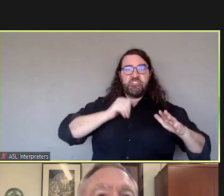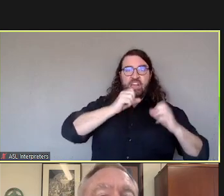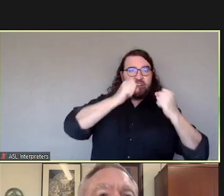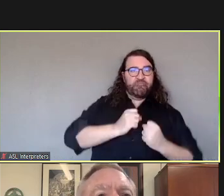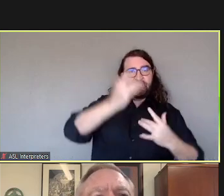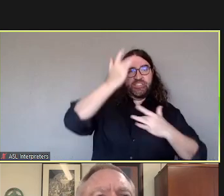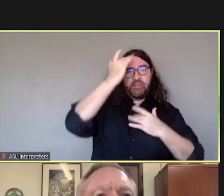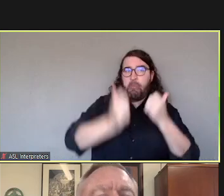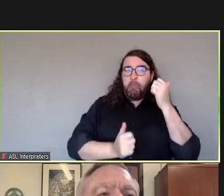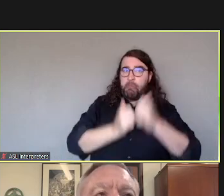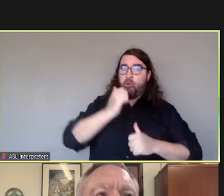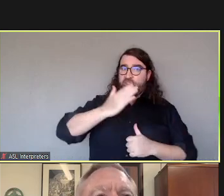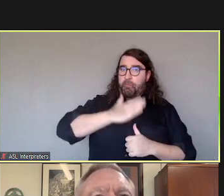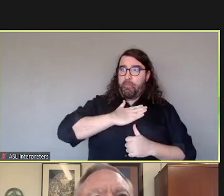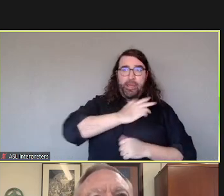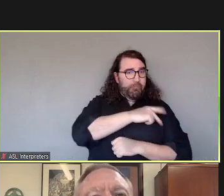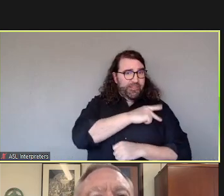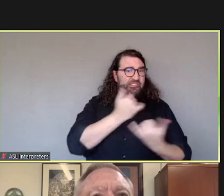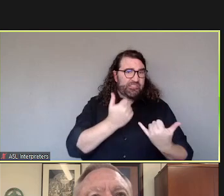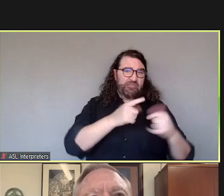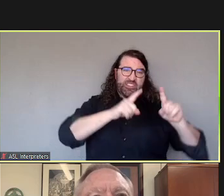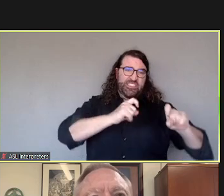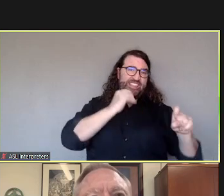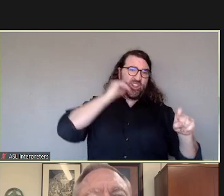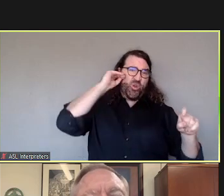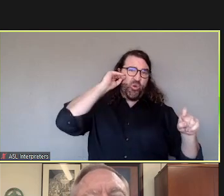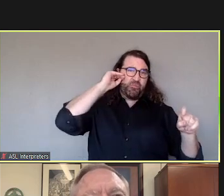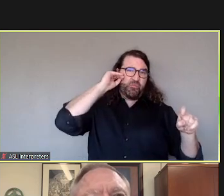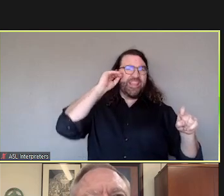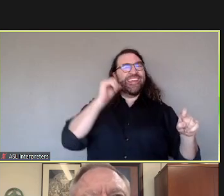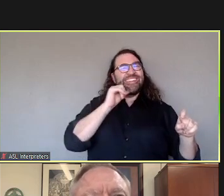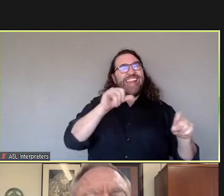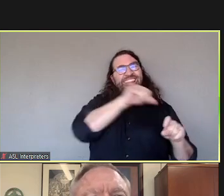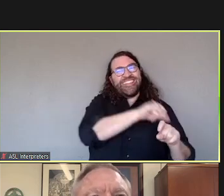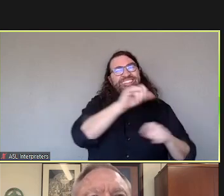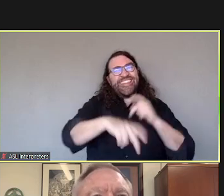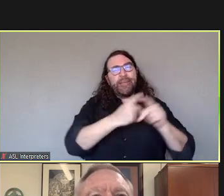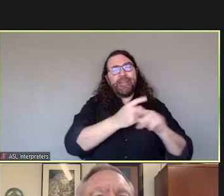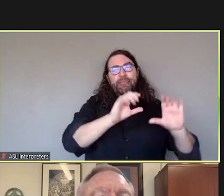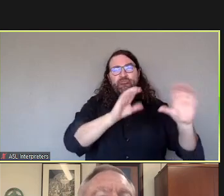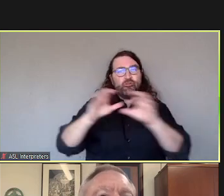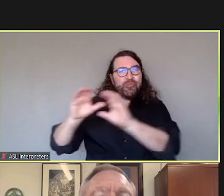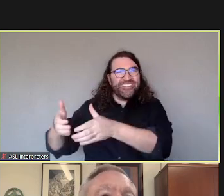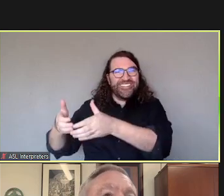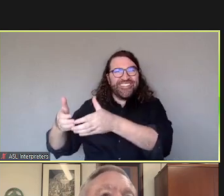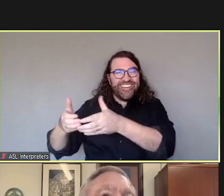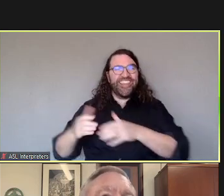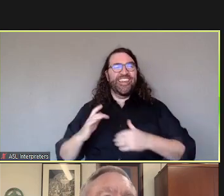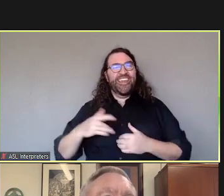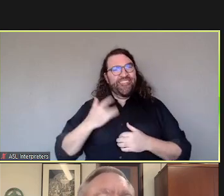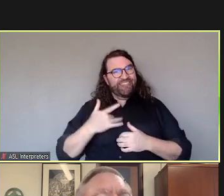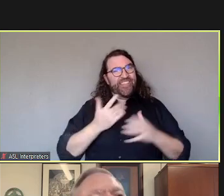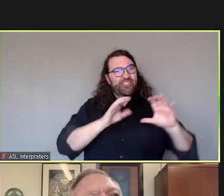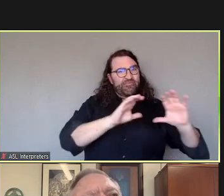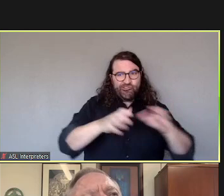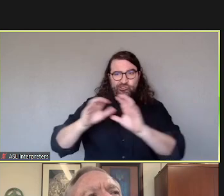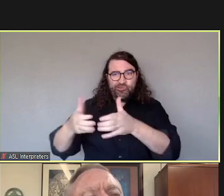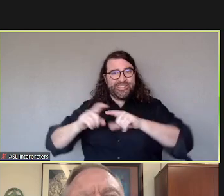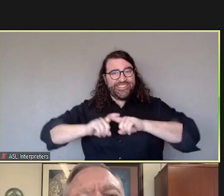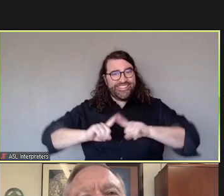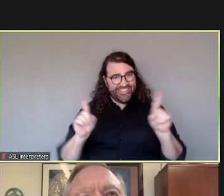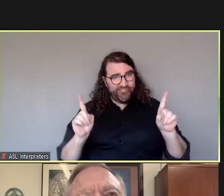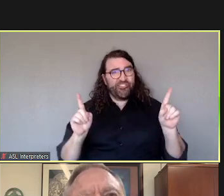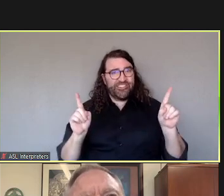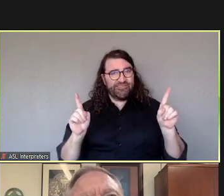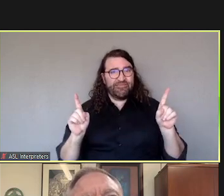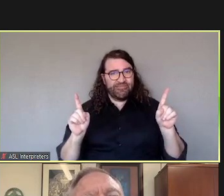home tests, so they're not apples and oranges anymore. I suppose they're still fruit, but they're not really the same. So and there's